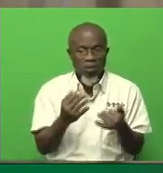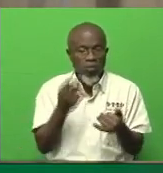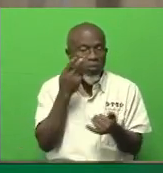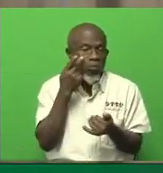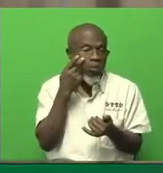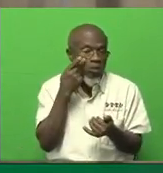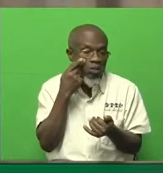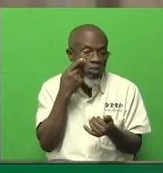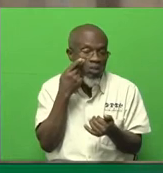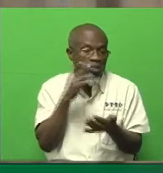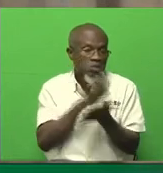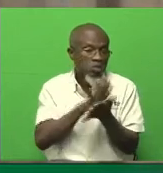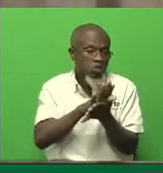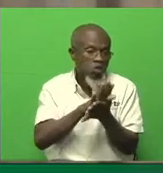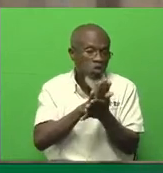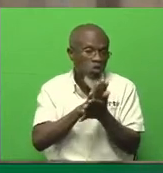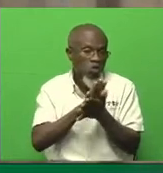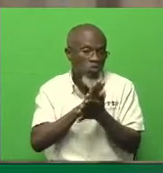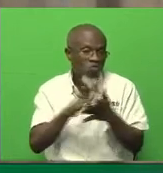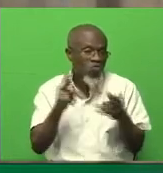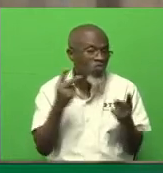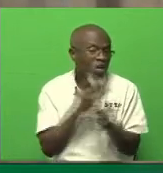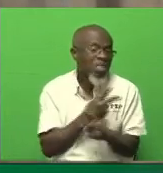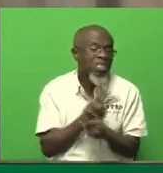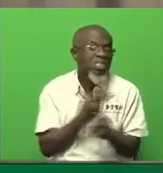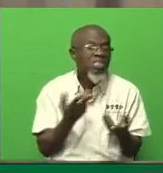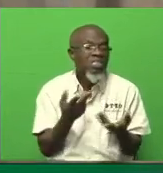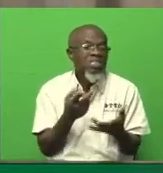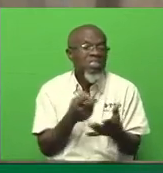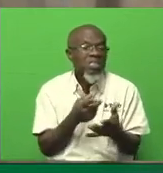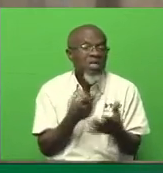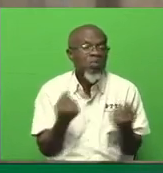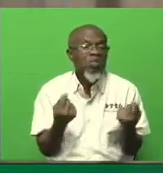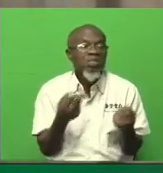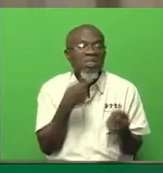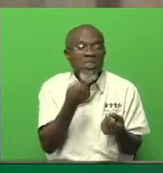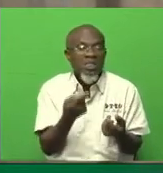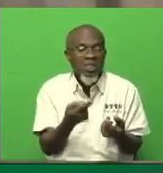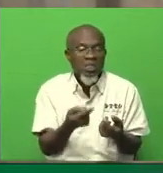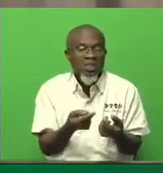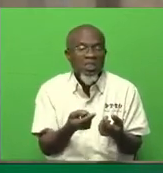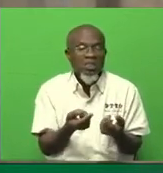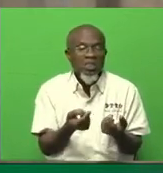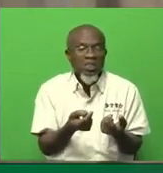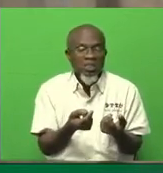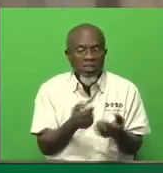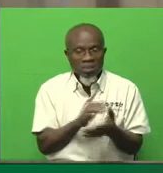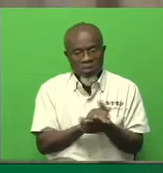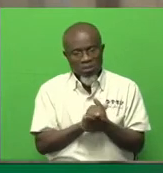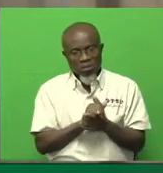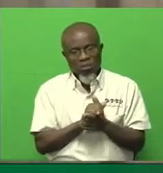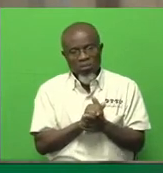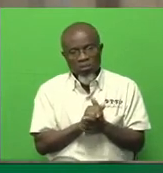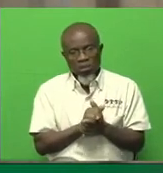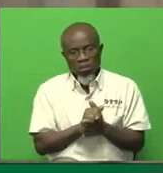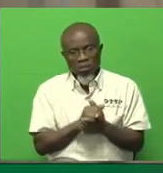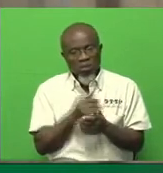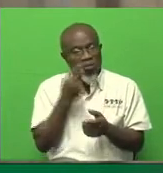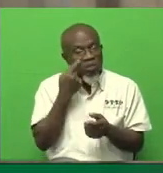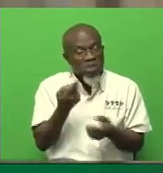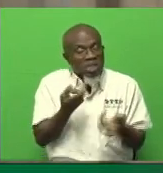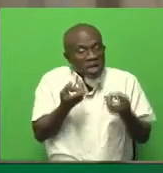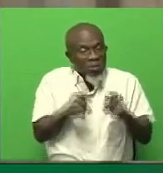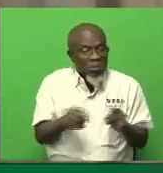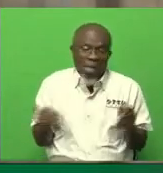do something about it imagine that and so is this pattern because time and time